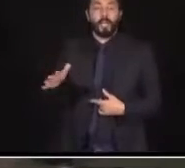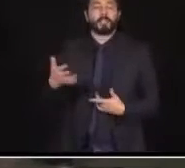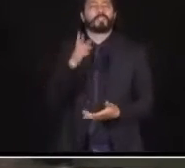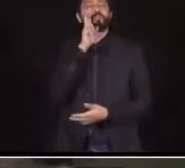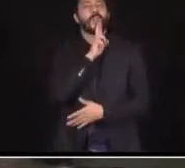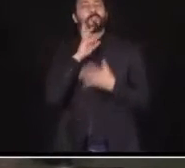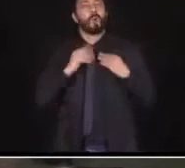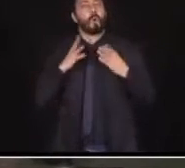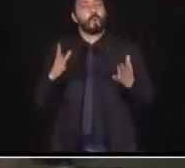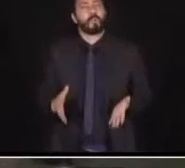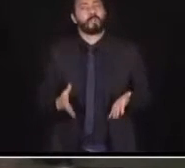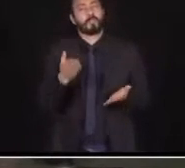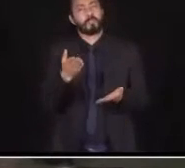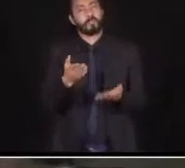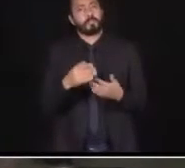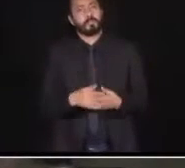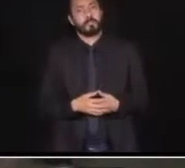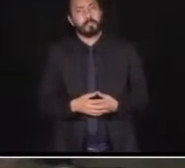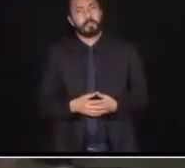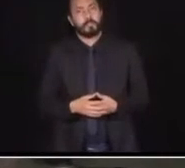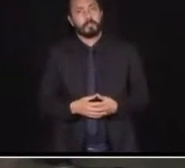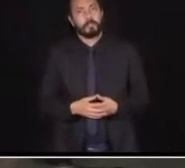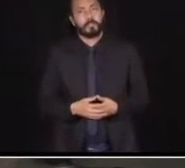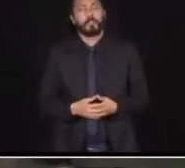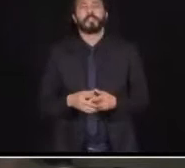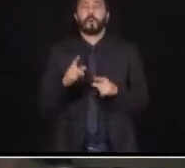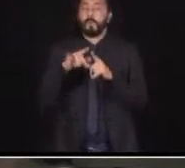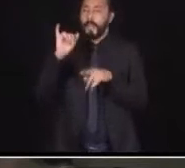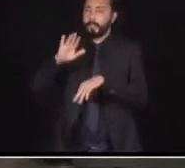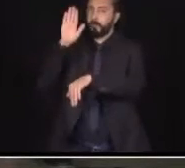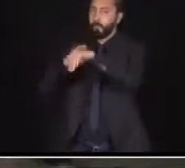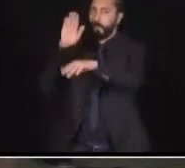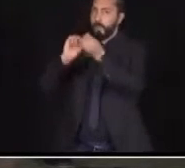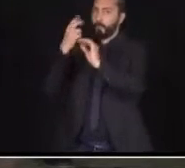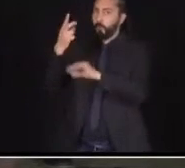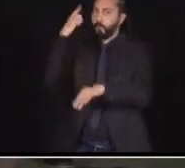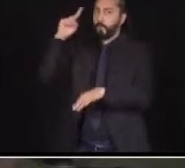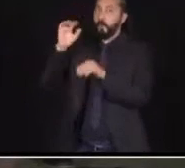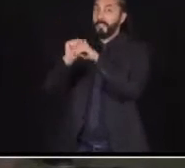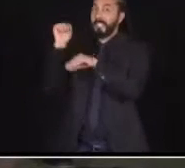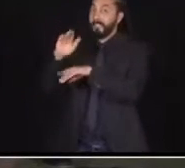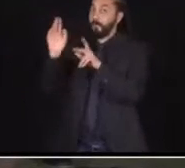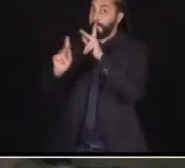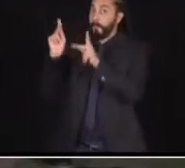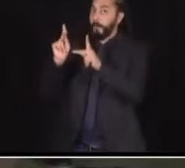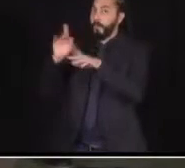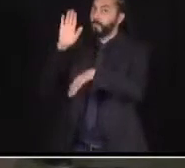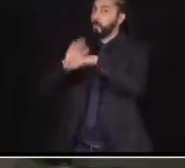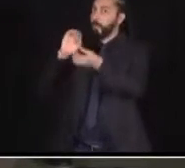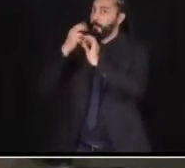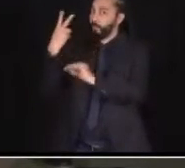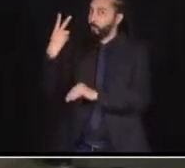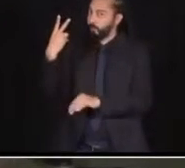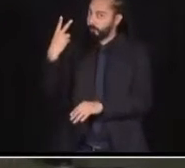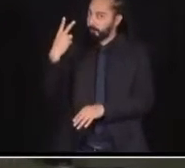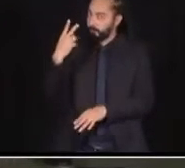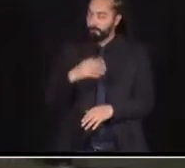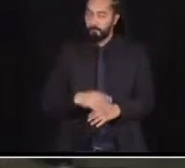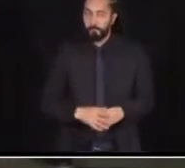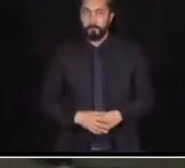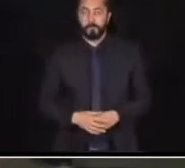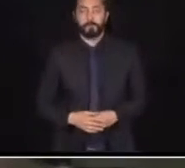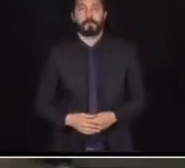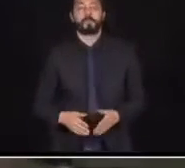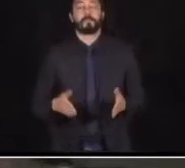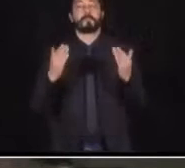in. That's warning number 2, by the way, for the delivery folks. Next question. Next question comes from Paula